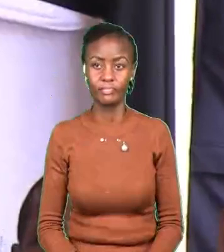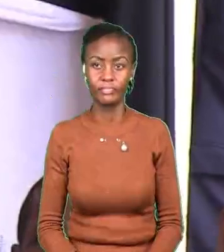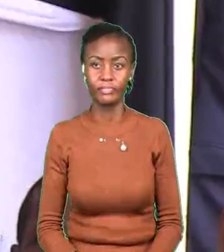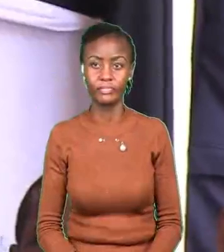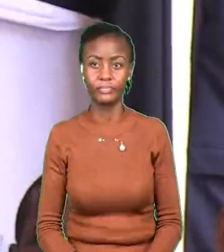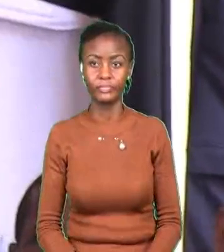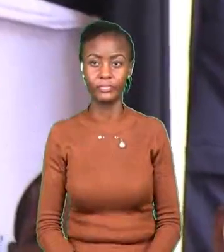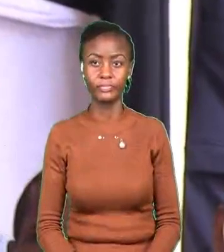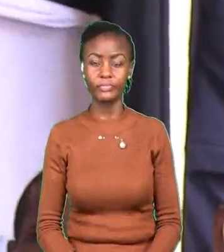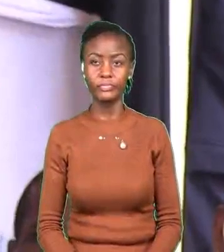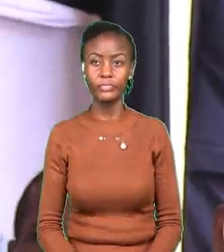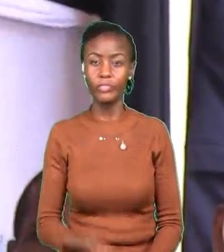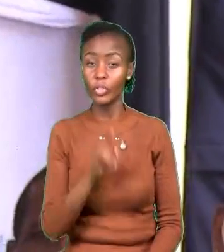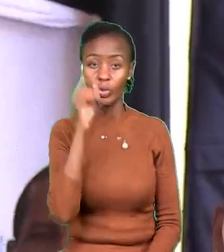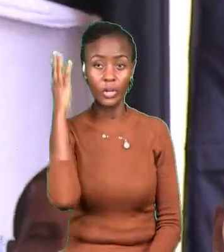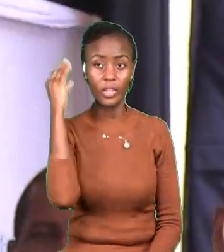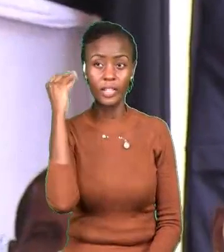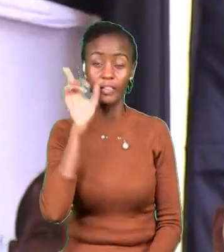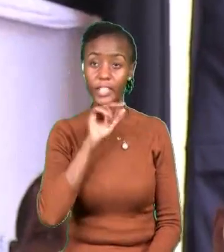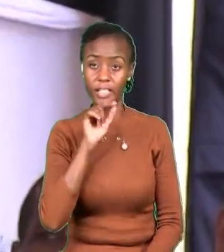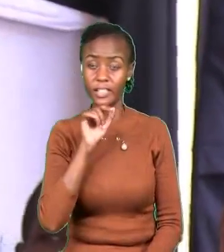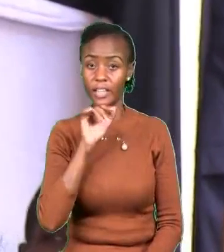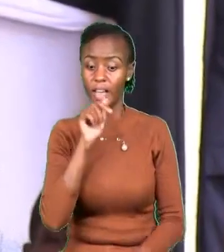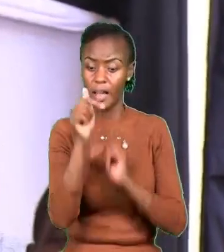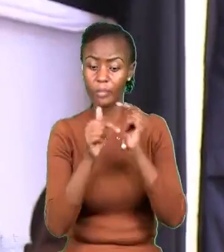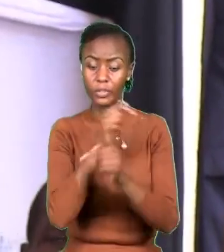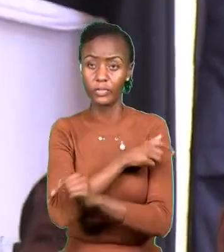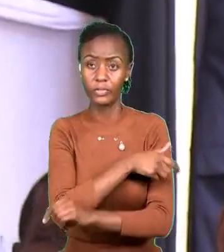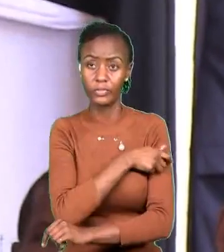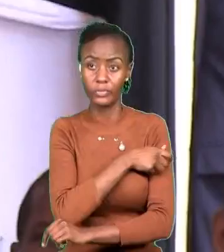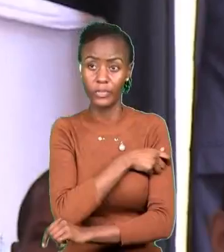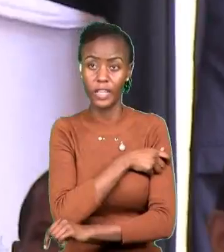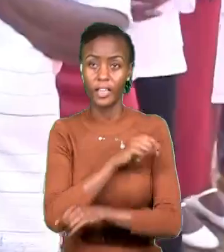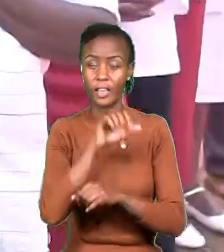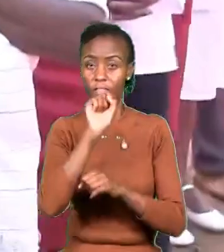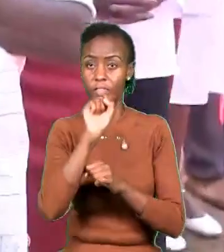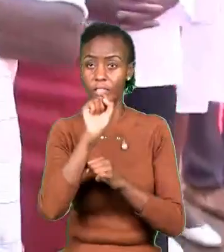Tumeambiwa habari ya vaccination hapa. Wajua